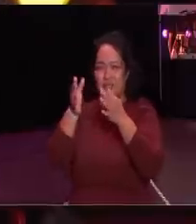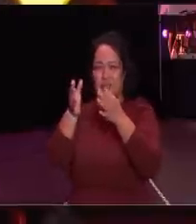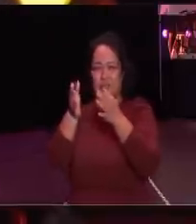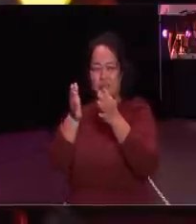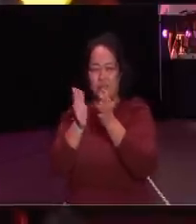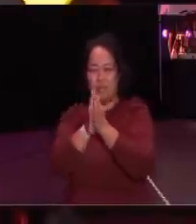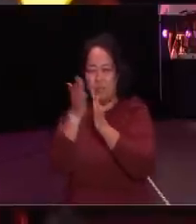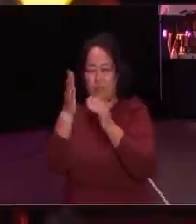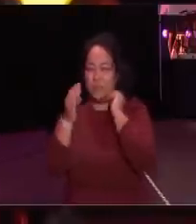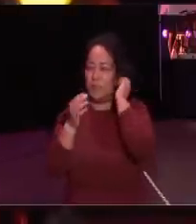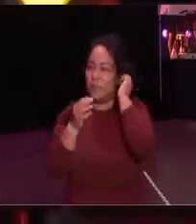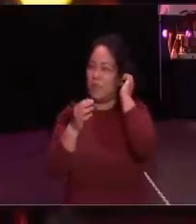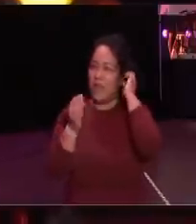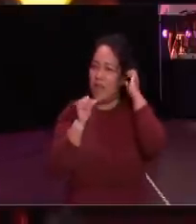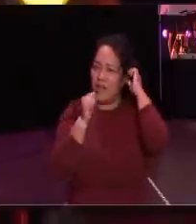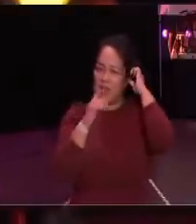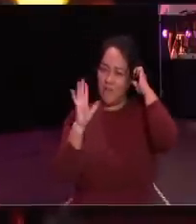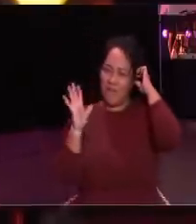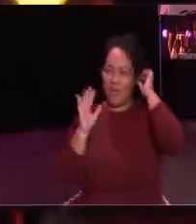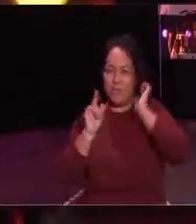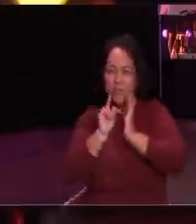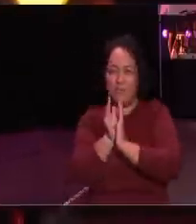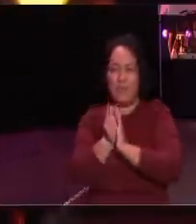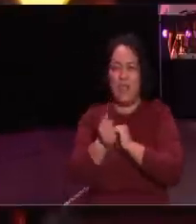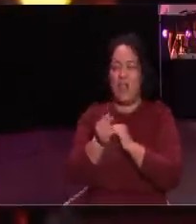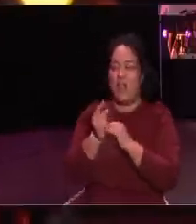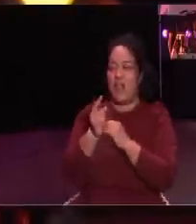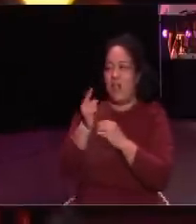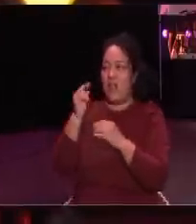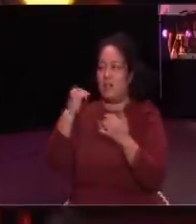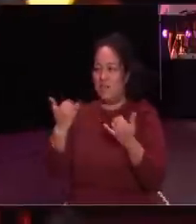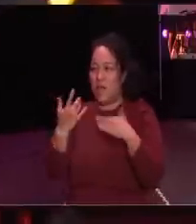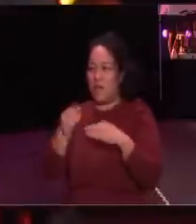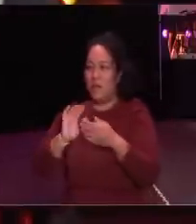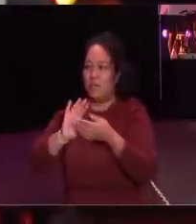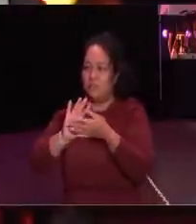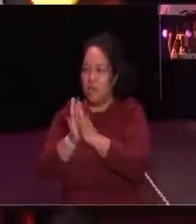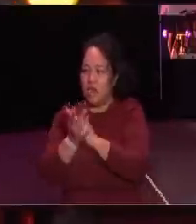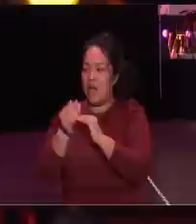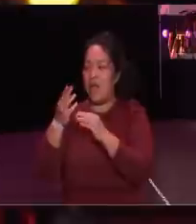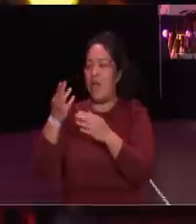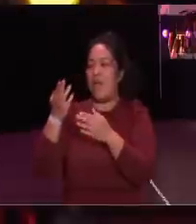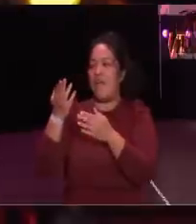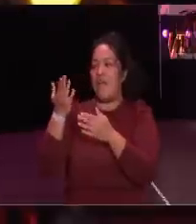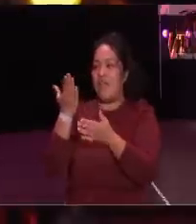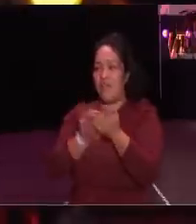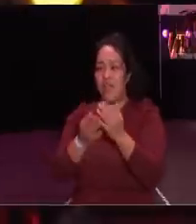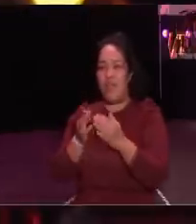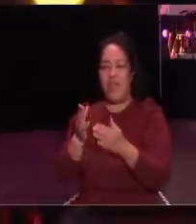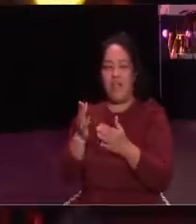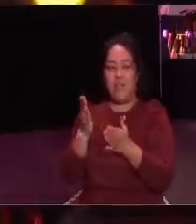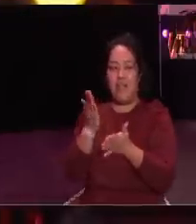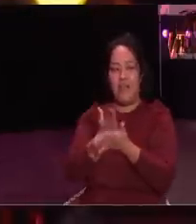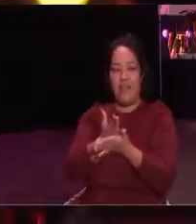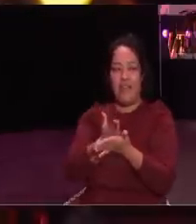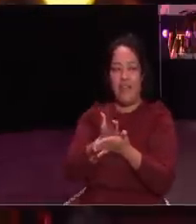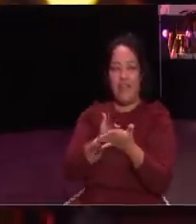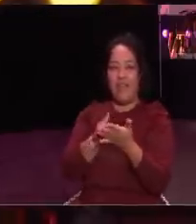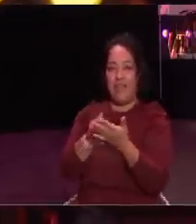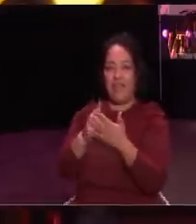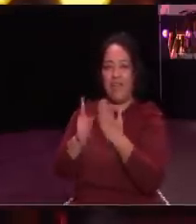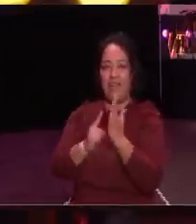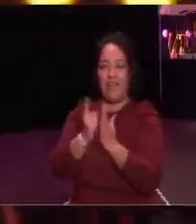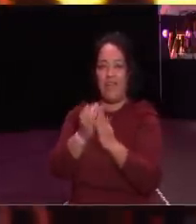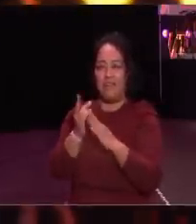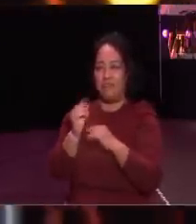not 5 minutes anymore. Ahora se convierte en media hora. Now it becomes half an hour. Hasta tu papá se sorprende. Even your dad gets surprised.